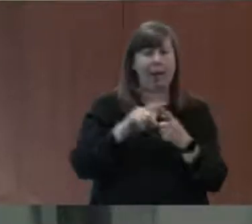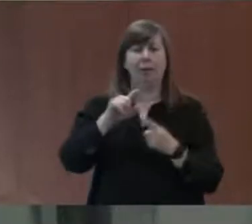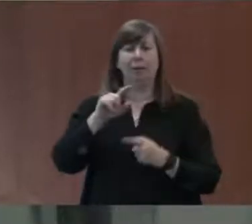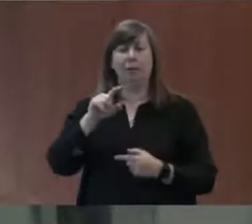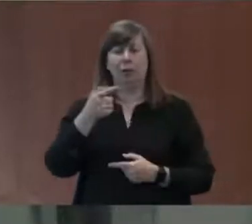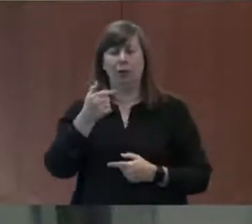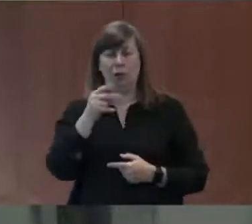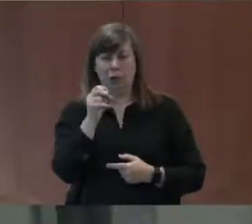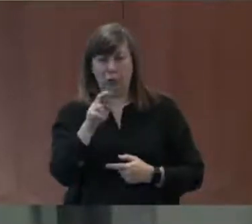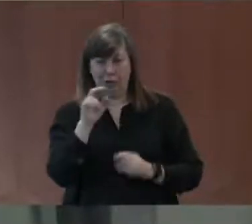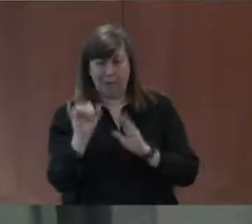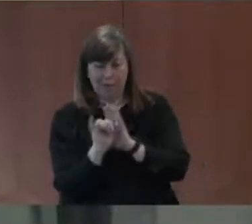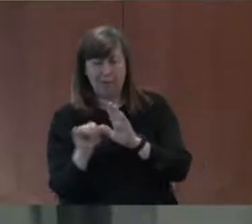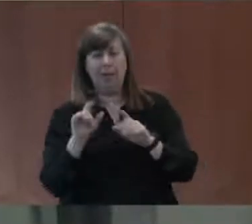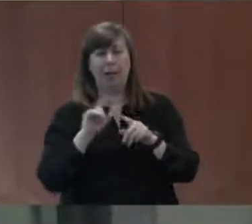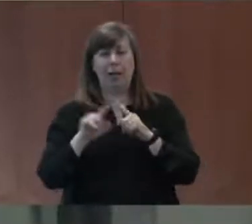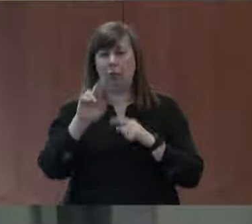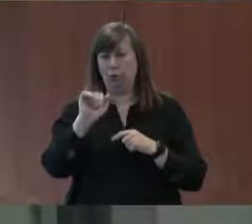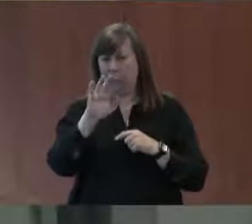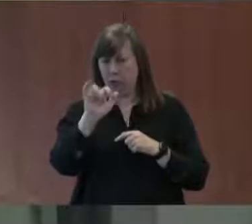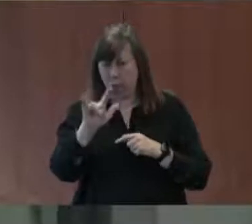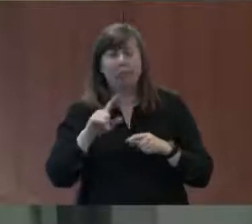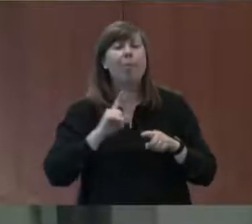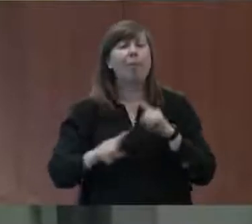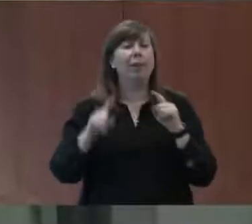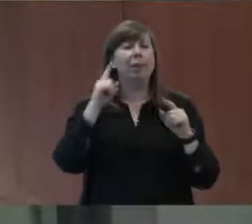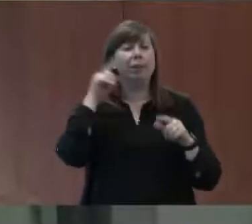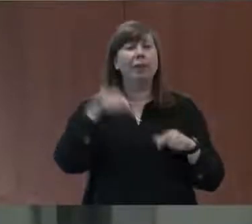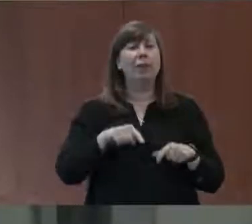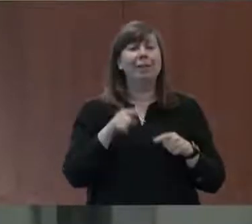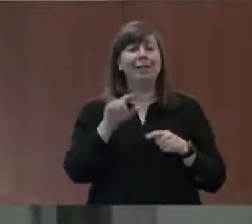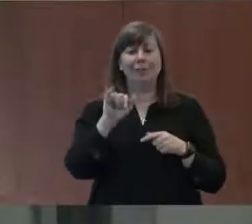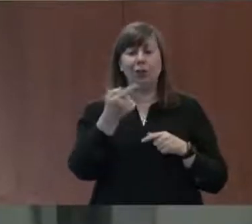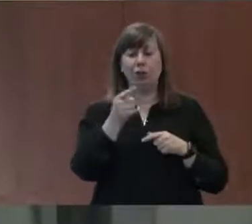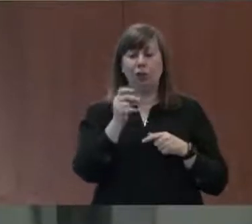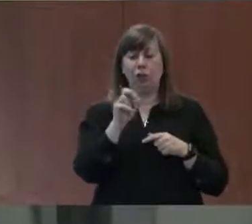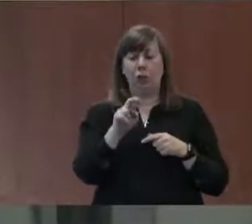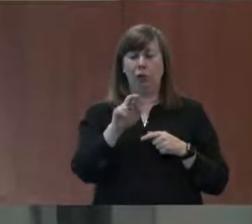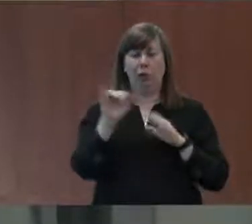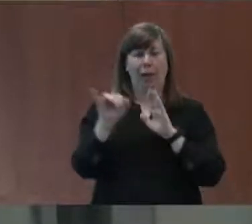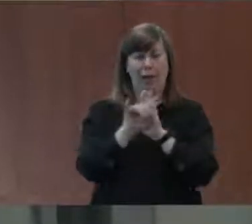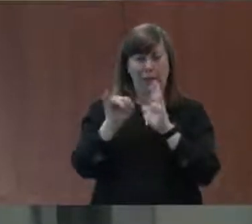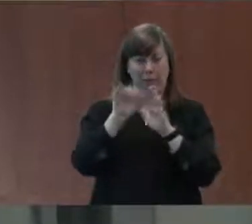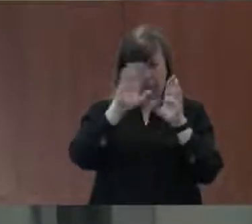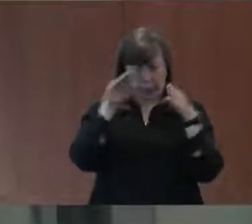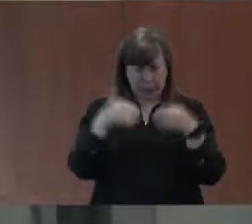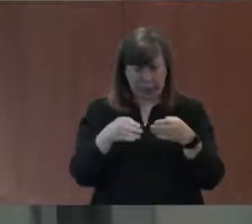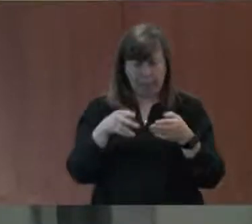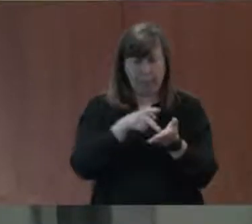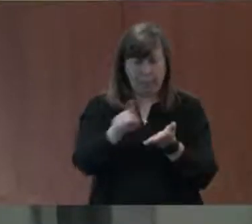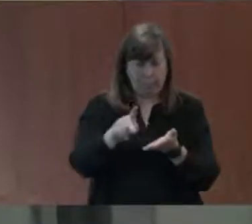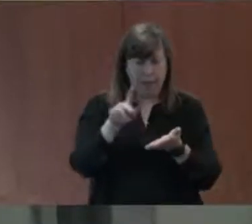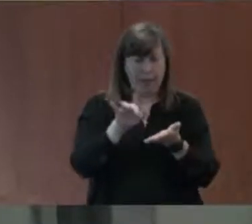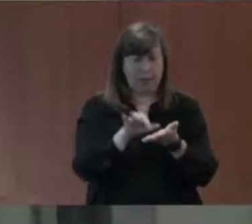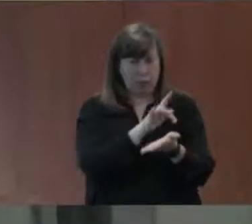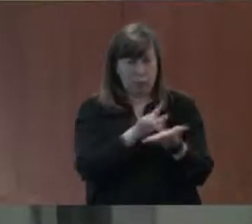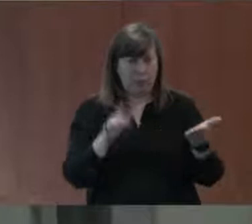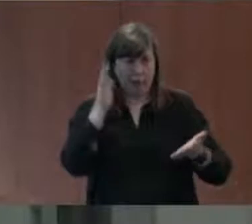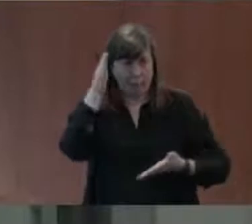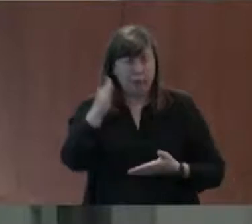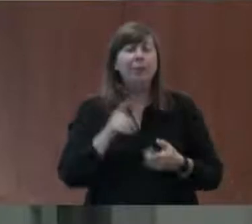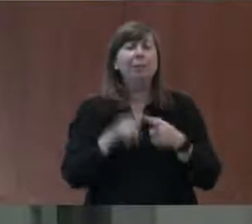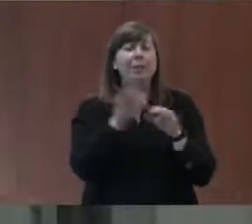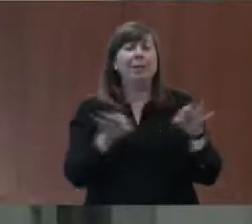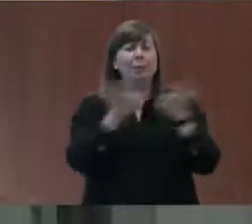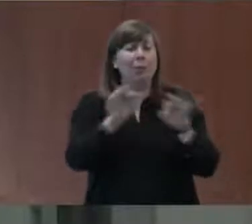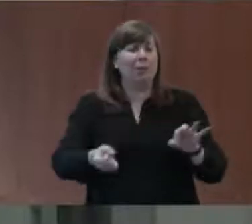pay discrimination in this bill also introduces a legal precedent to institute gender identity-based employment and pay discrimination in the future. It is